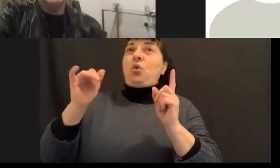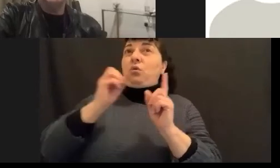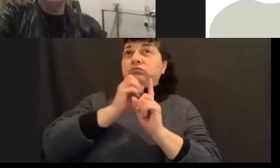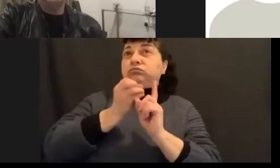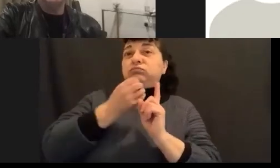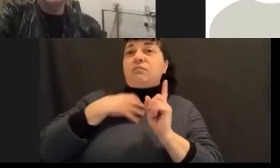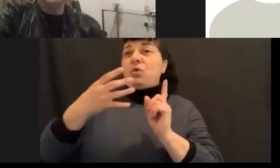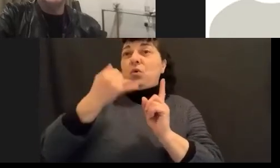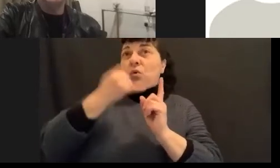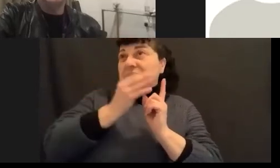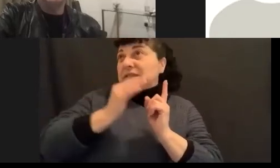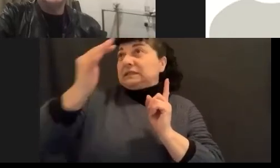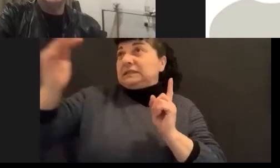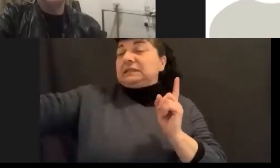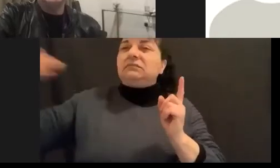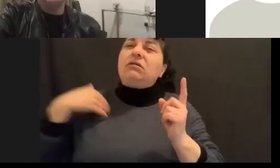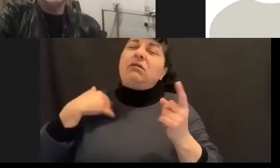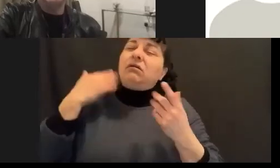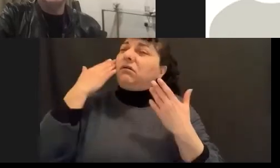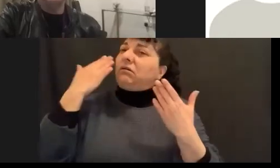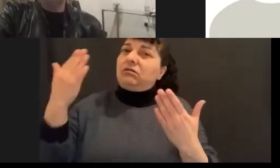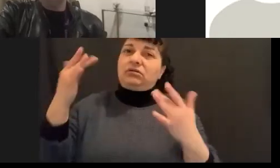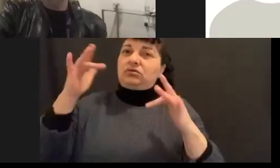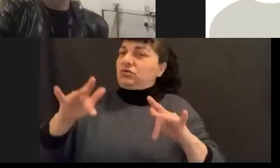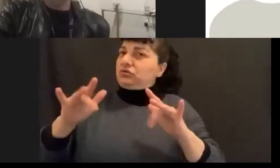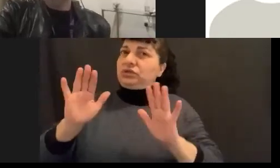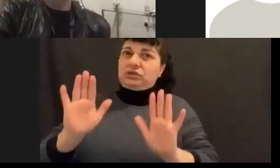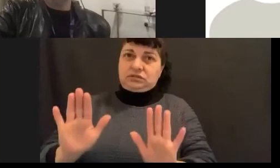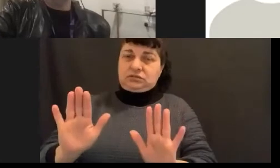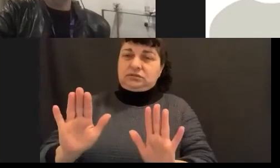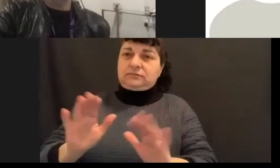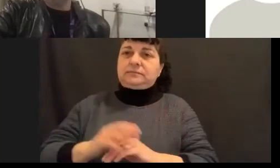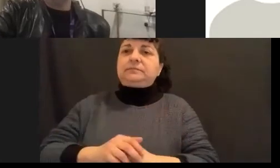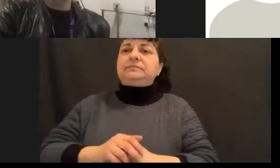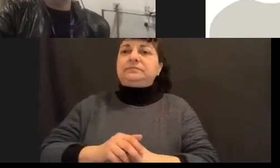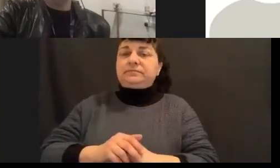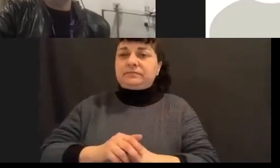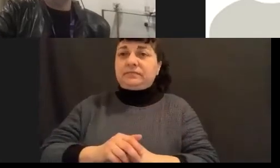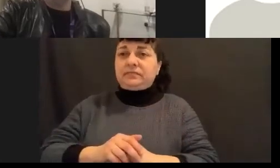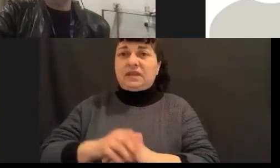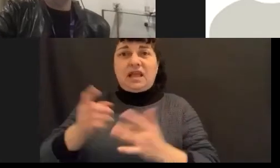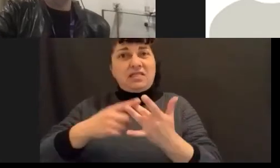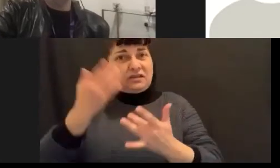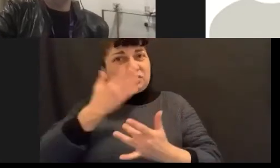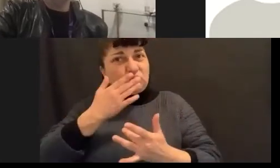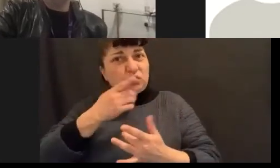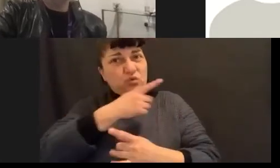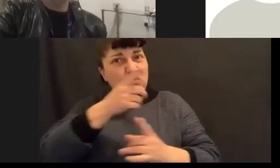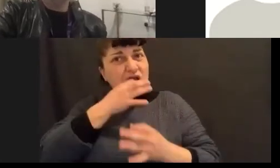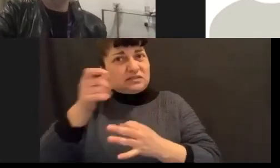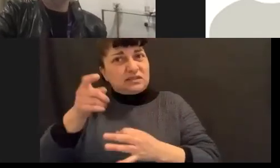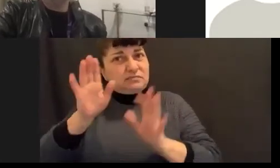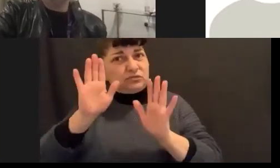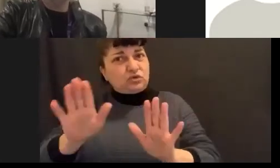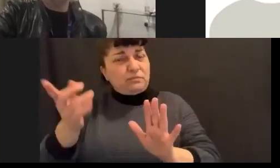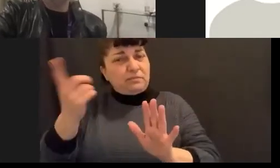other school I don't know about. Have people been asked to stop and stay there as well, Matt? I'm not sure. St Brendan's,